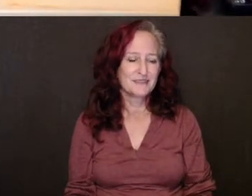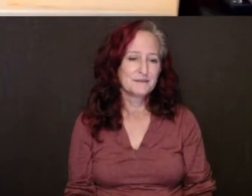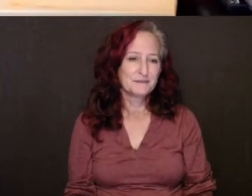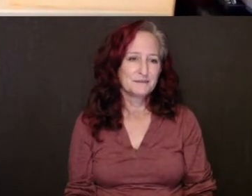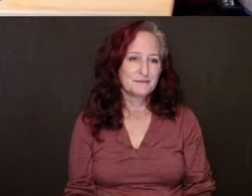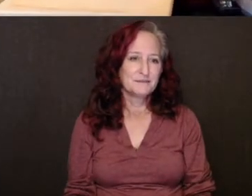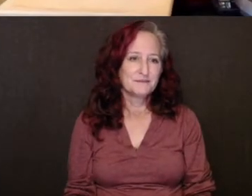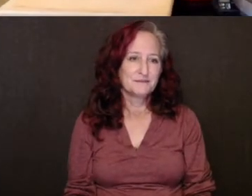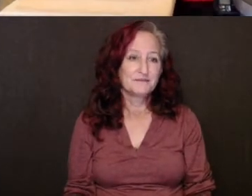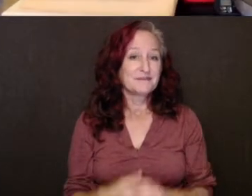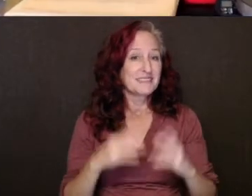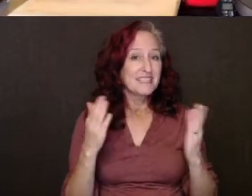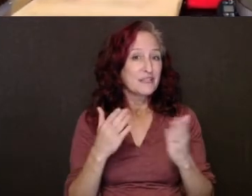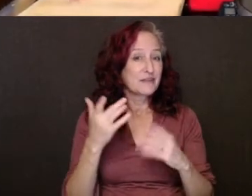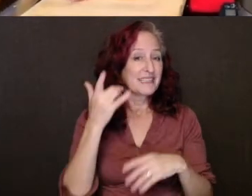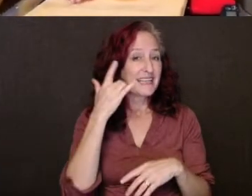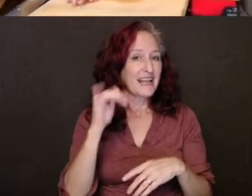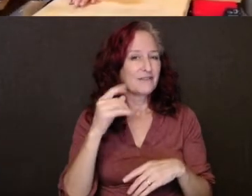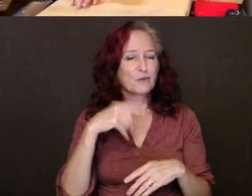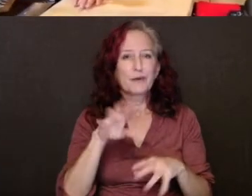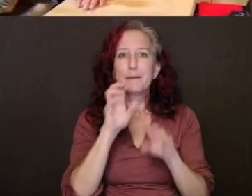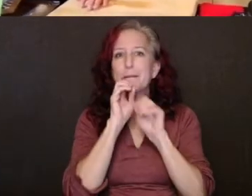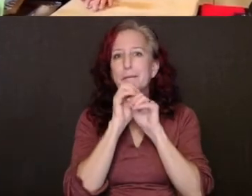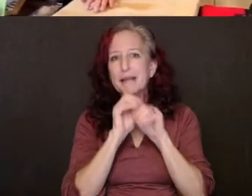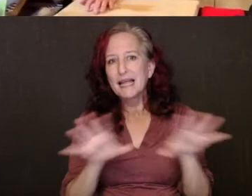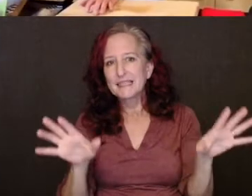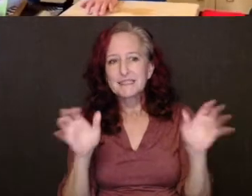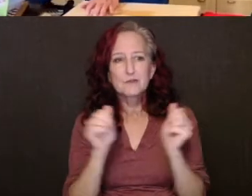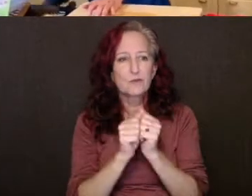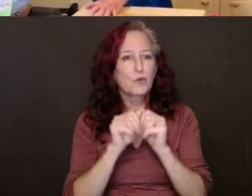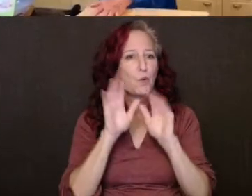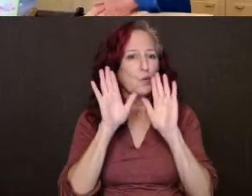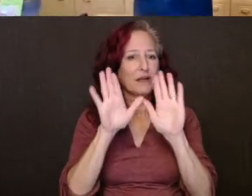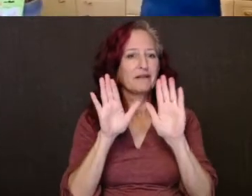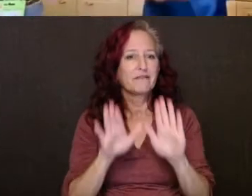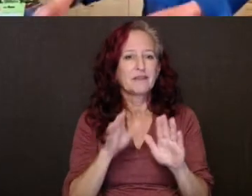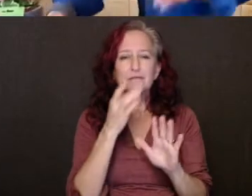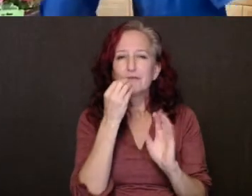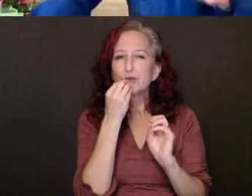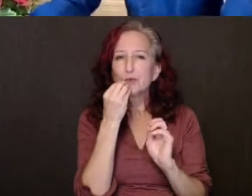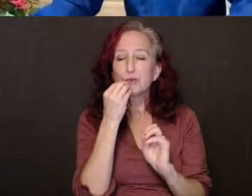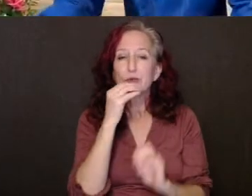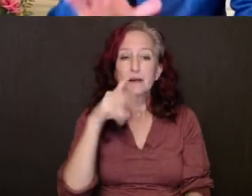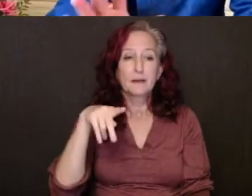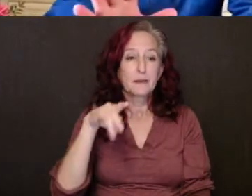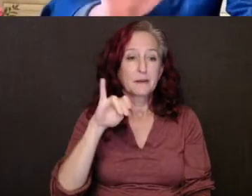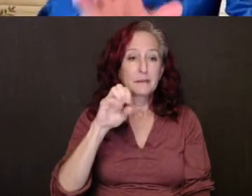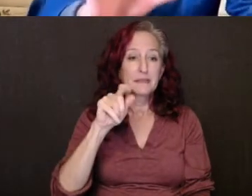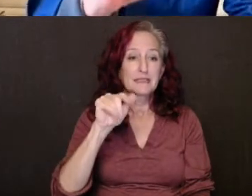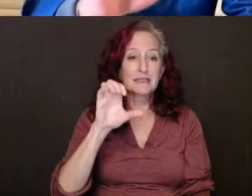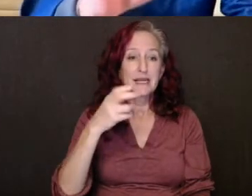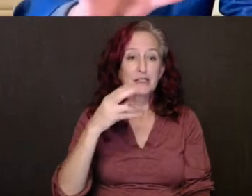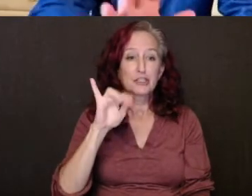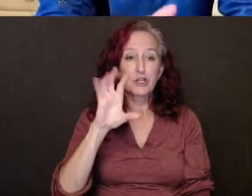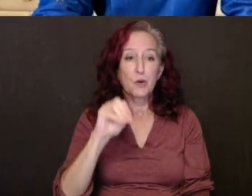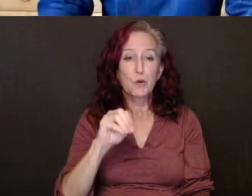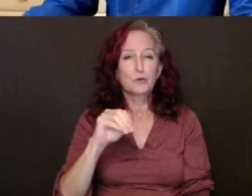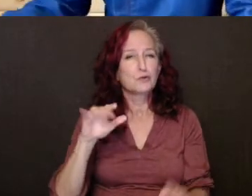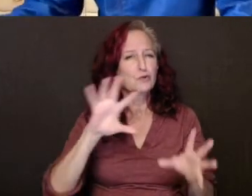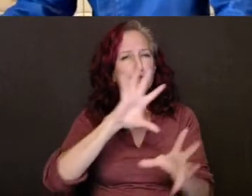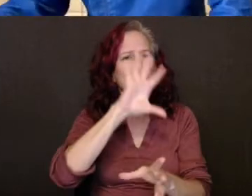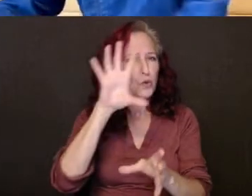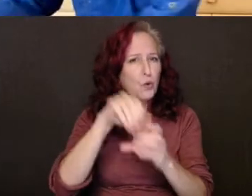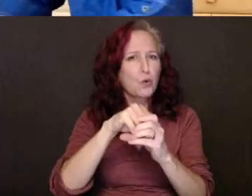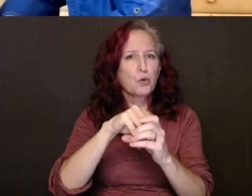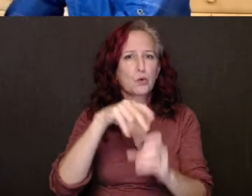is non-stick, but you do not have to use non-stick anyway. This is so beautiful. Now, to make it even more wonderful,